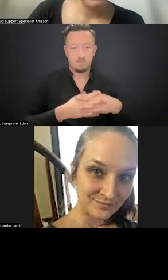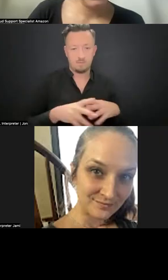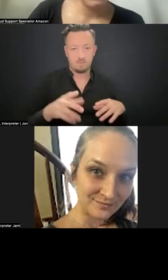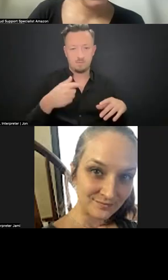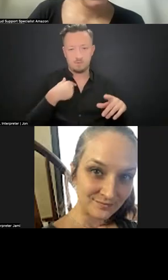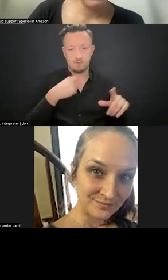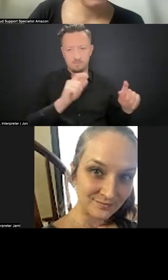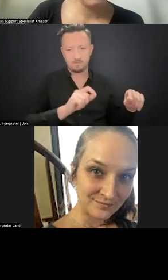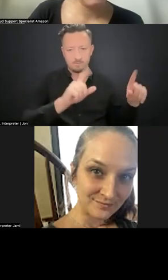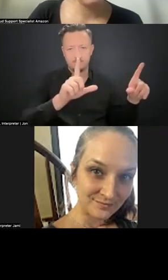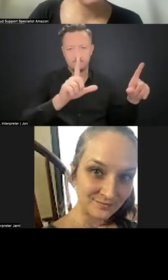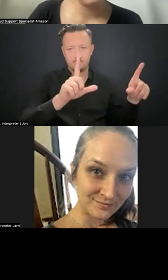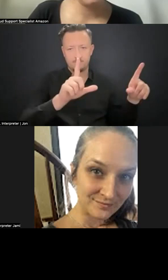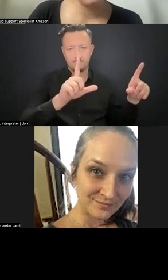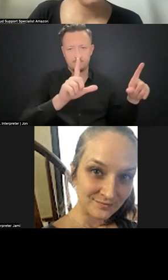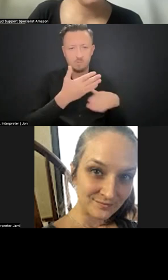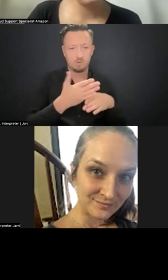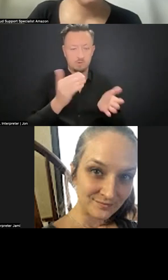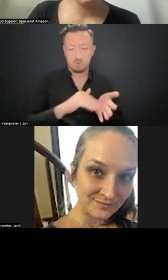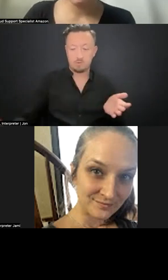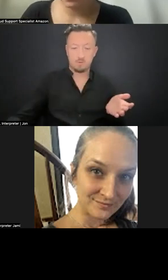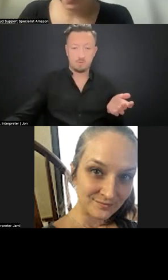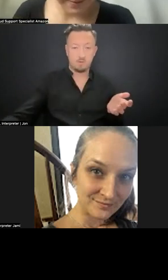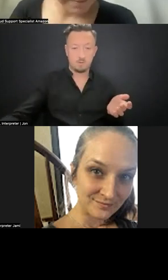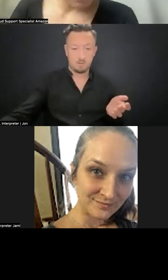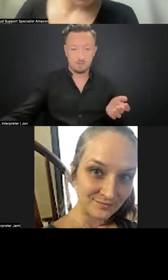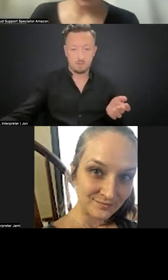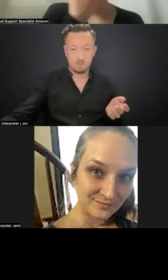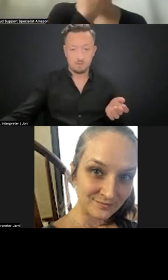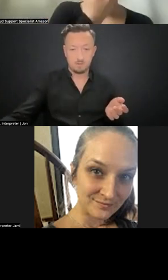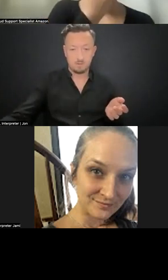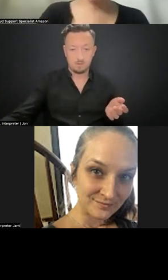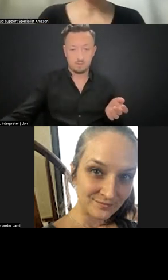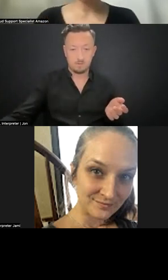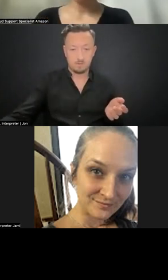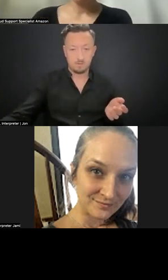again. There was a question from Stephen.